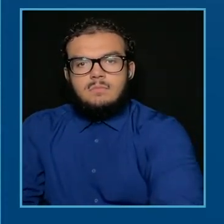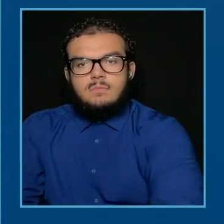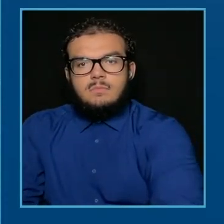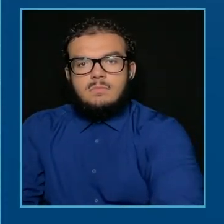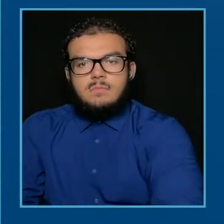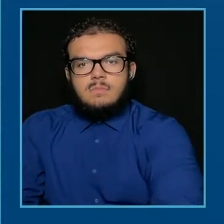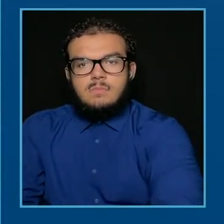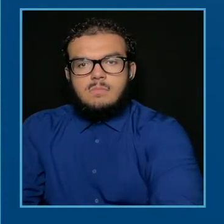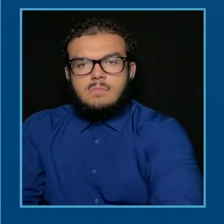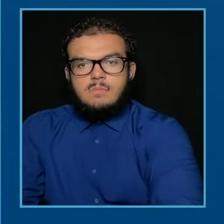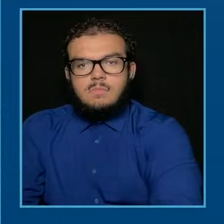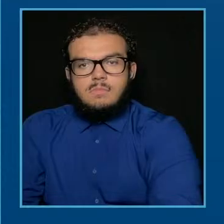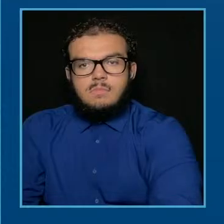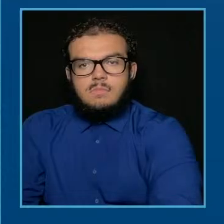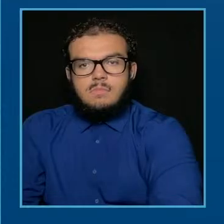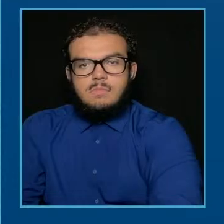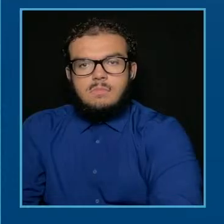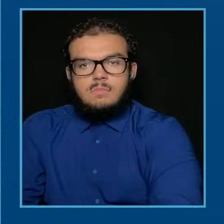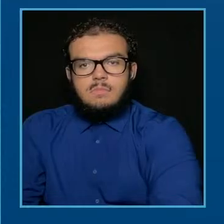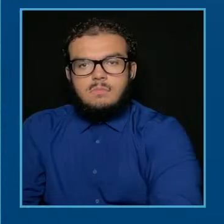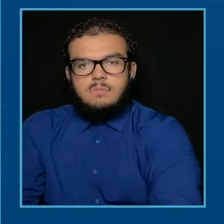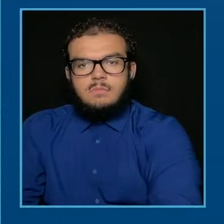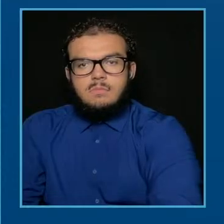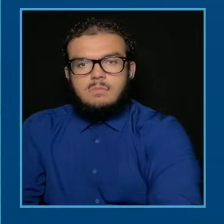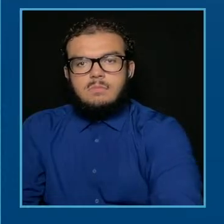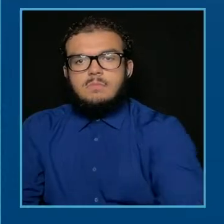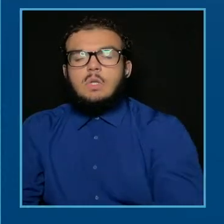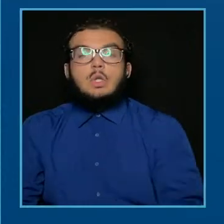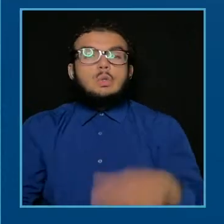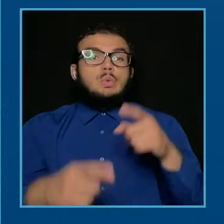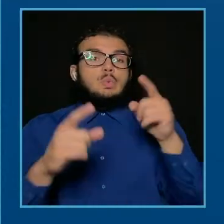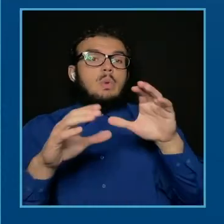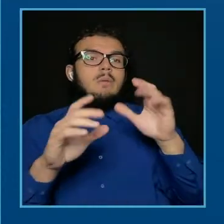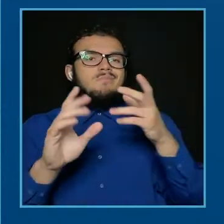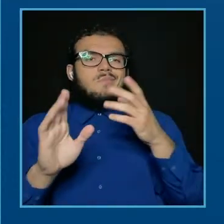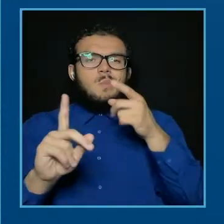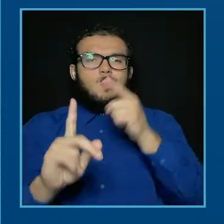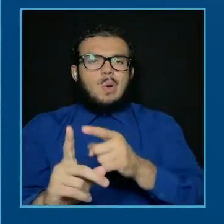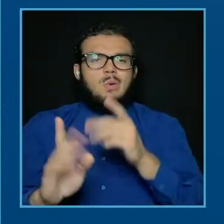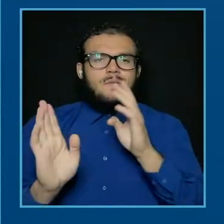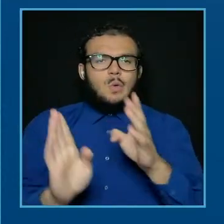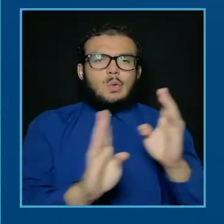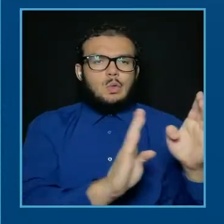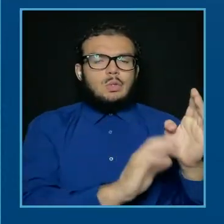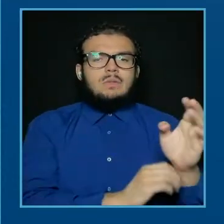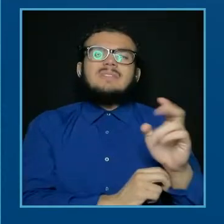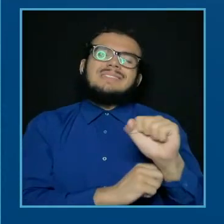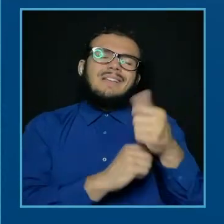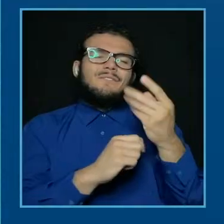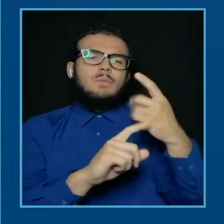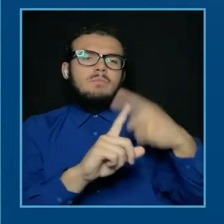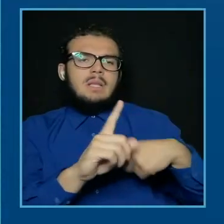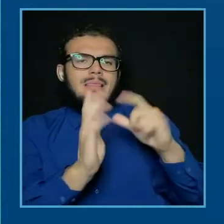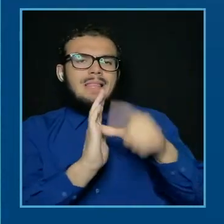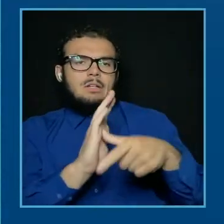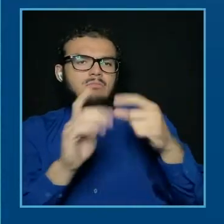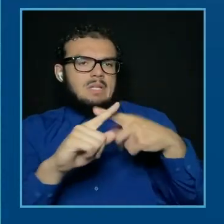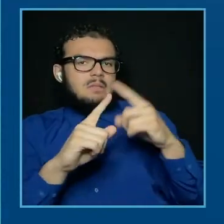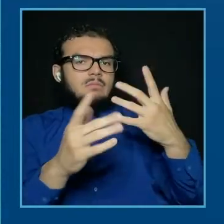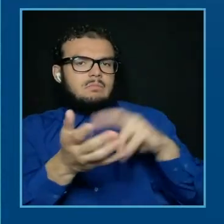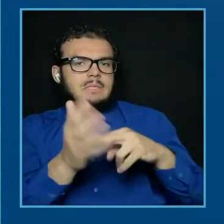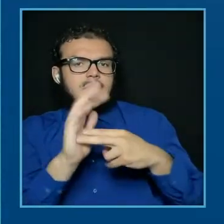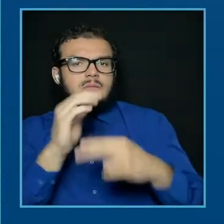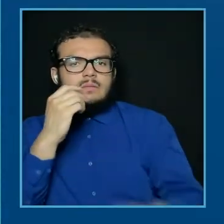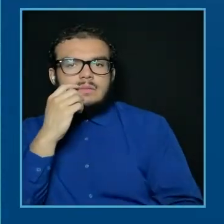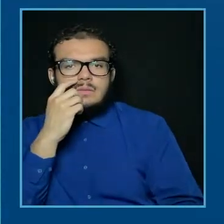Because basically what you're doing is you're doing a point of order. Yes, it's a few months later, but that's effectively what you're doing.